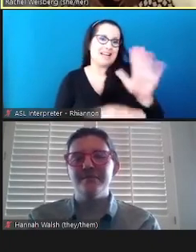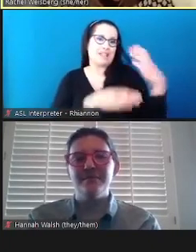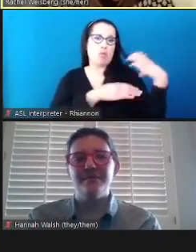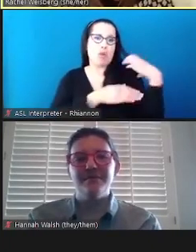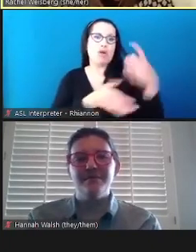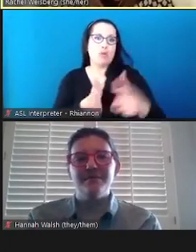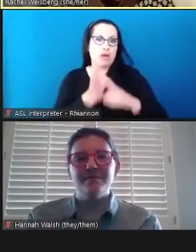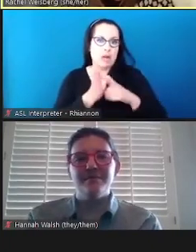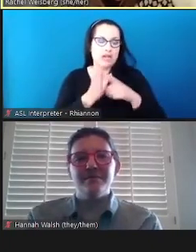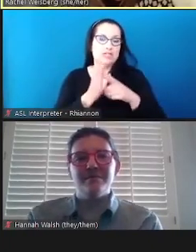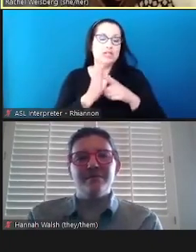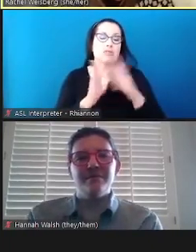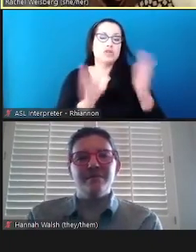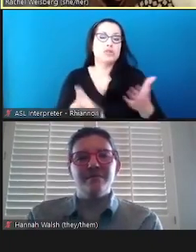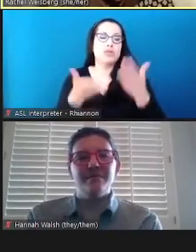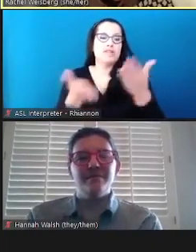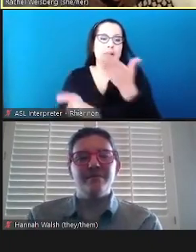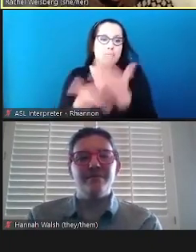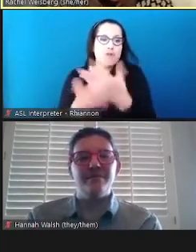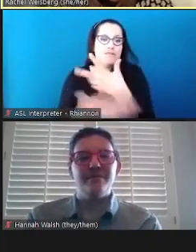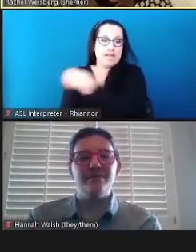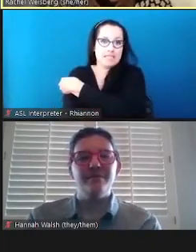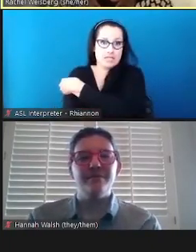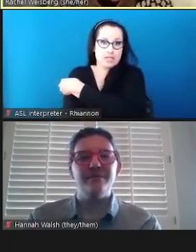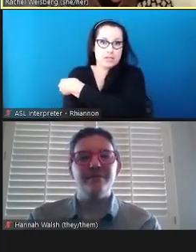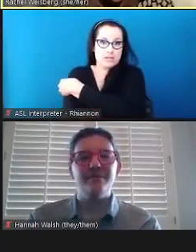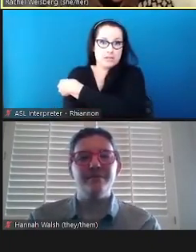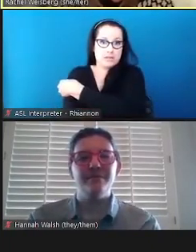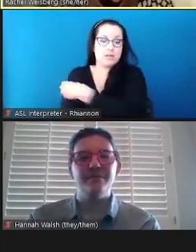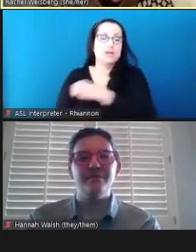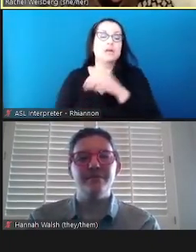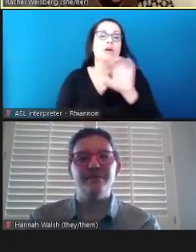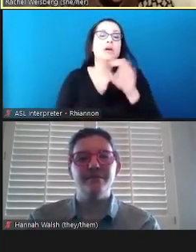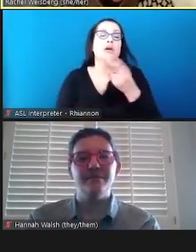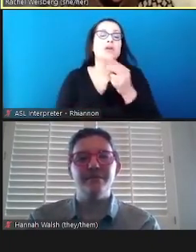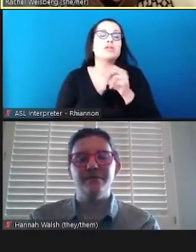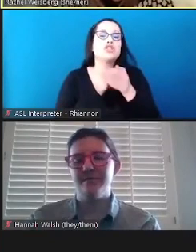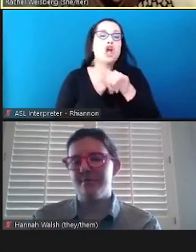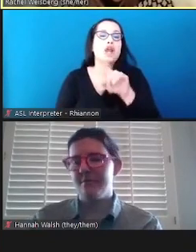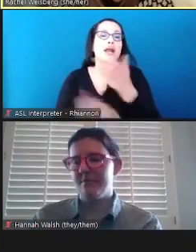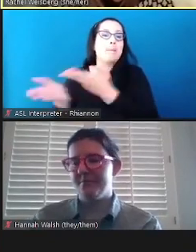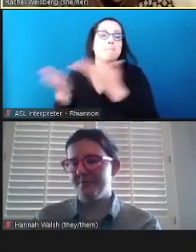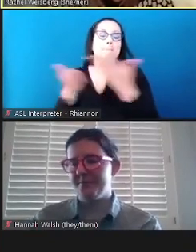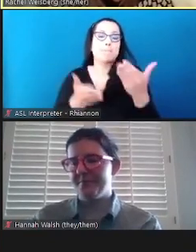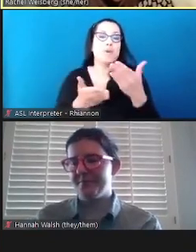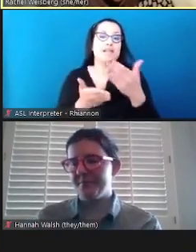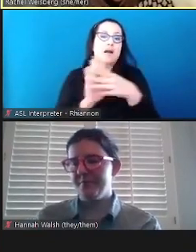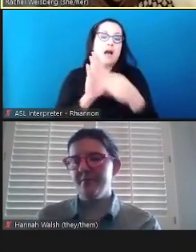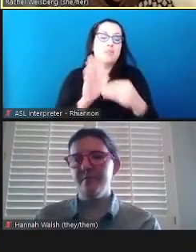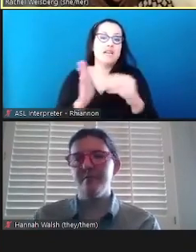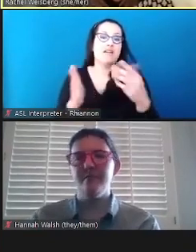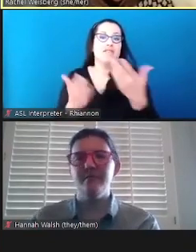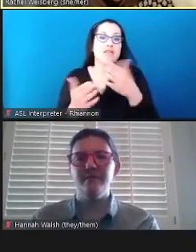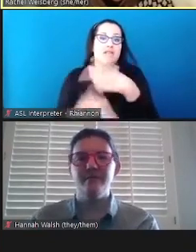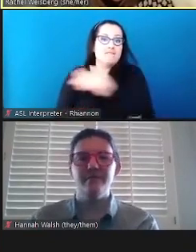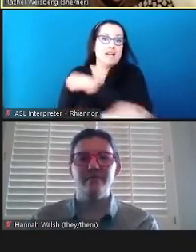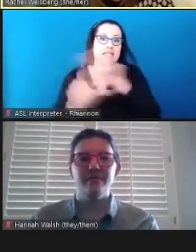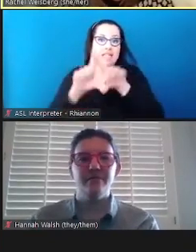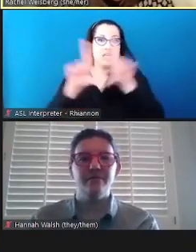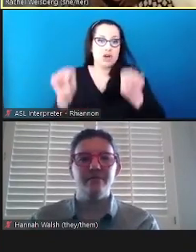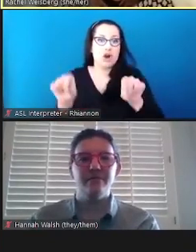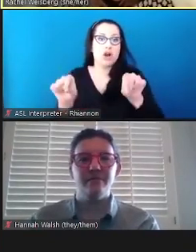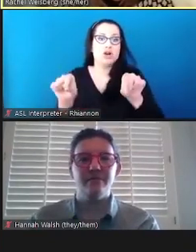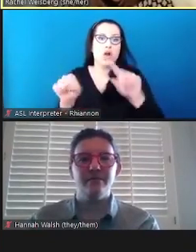requires him to provide proof of vaccination. So Charlie brings in a copy of the vaccine card he got when he got the vaccine